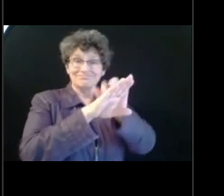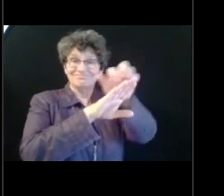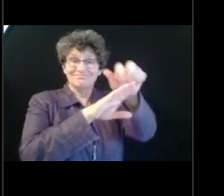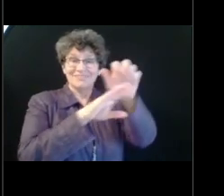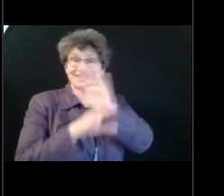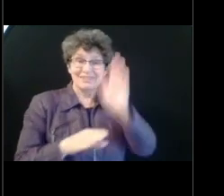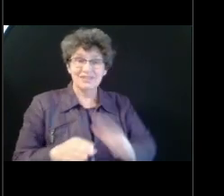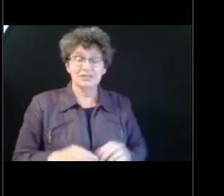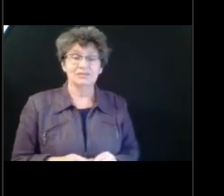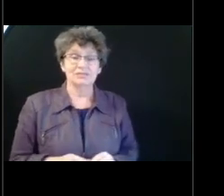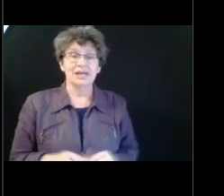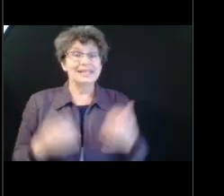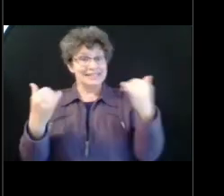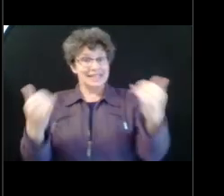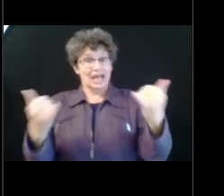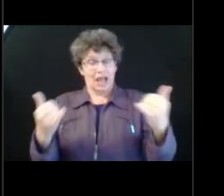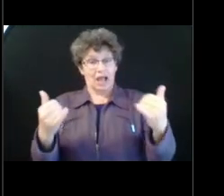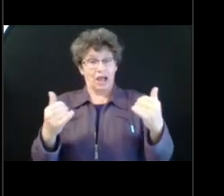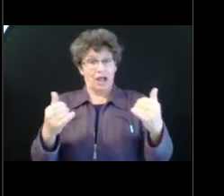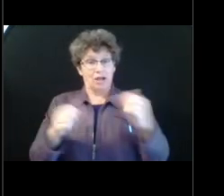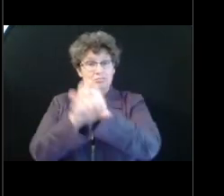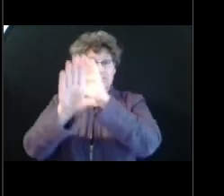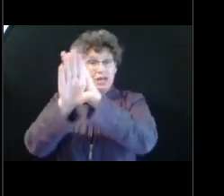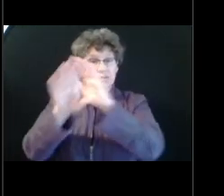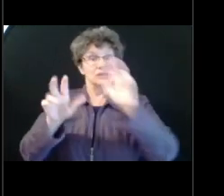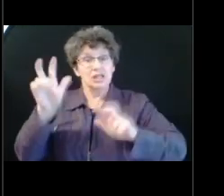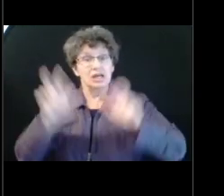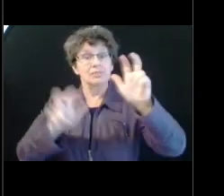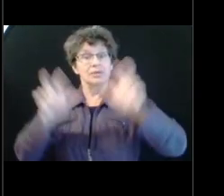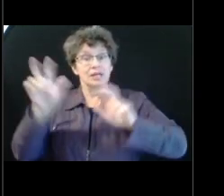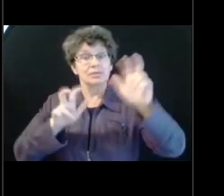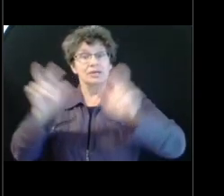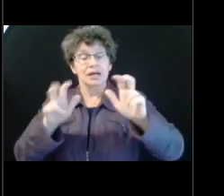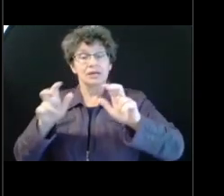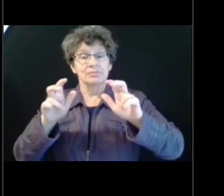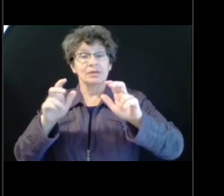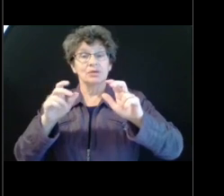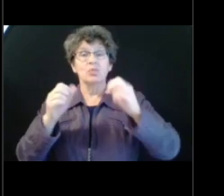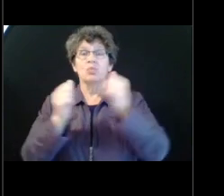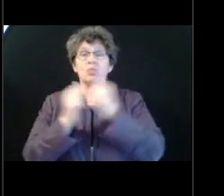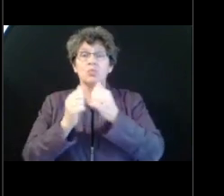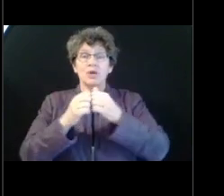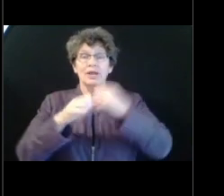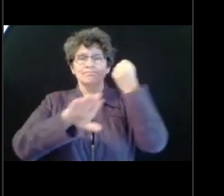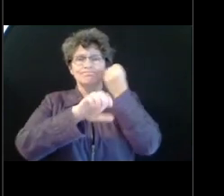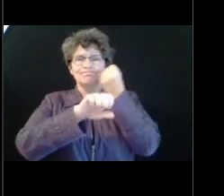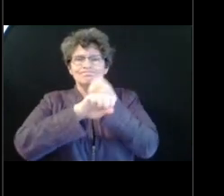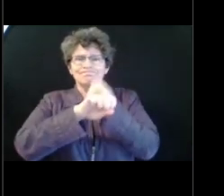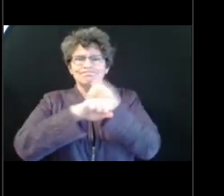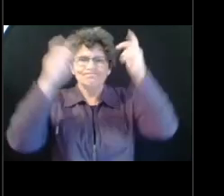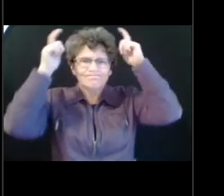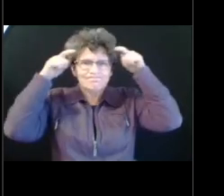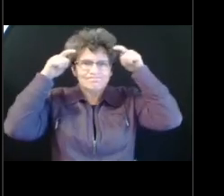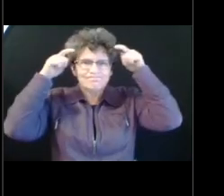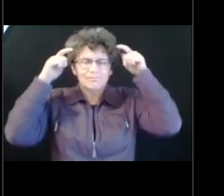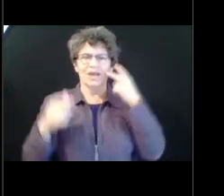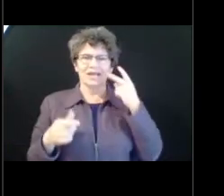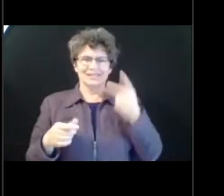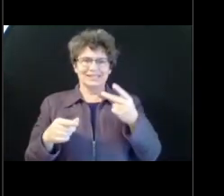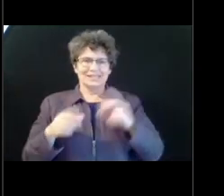hat. You can see in the bottom picture where we were scaling up, and at the top pictures we're standing on the top of that